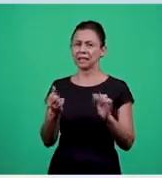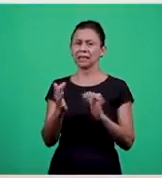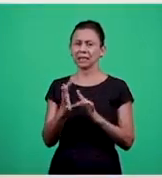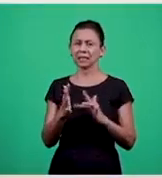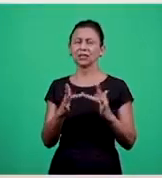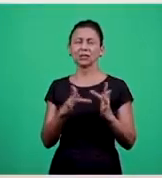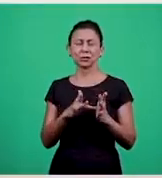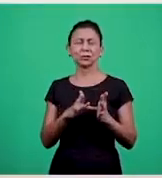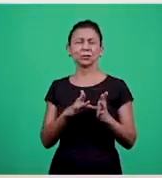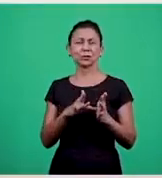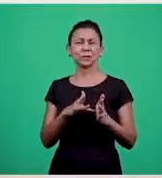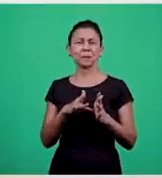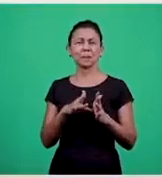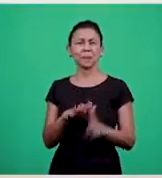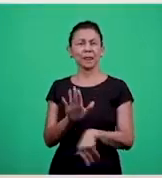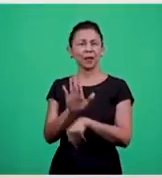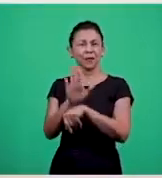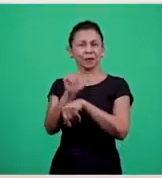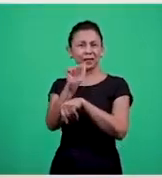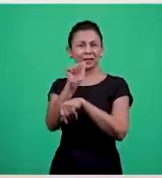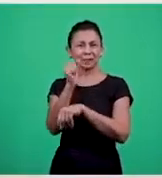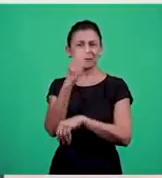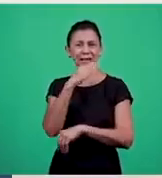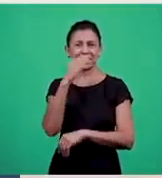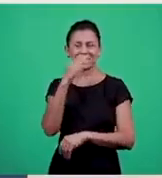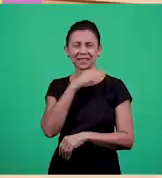You will find shelter in His wings.